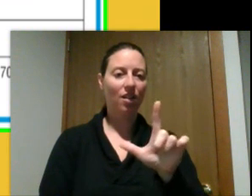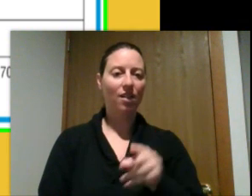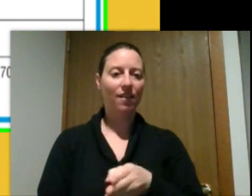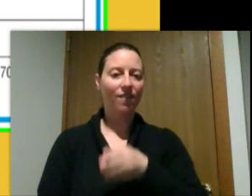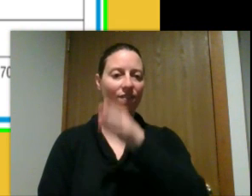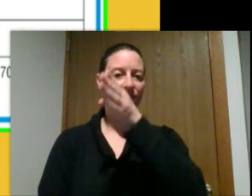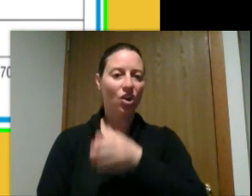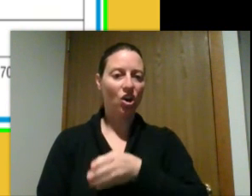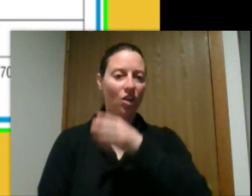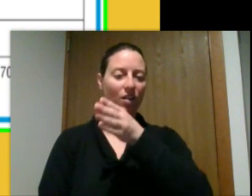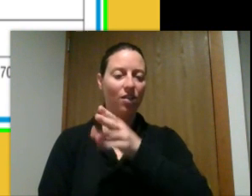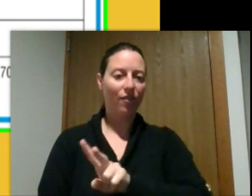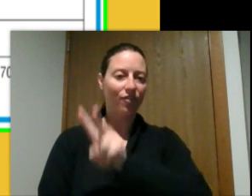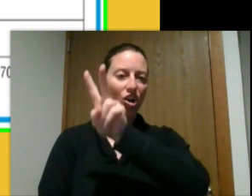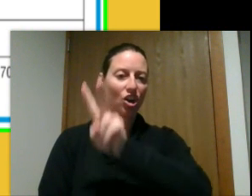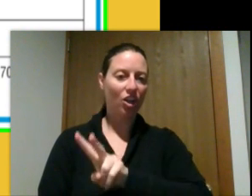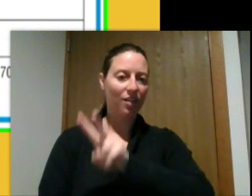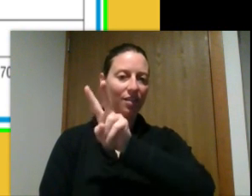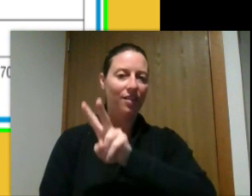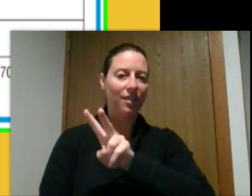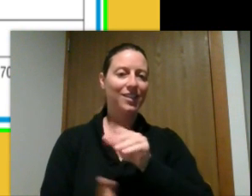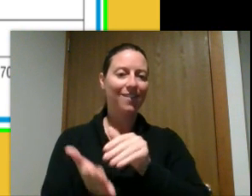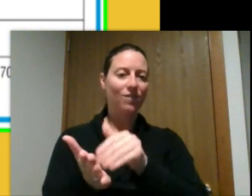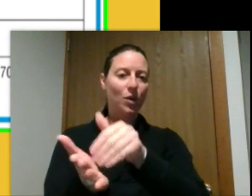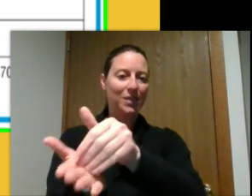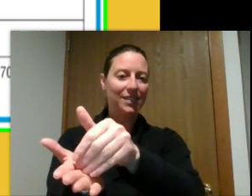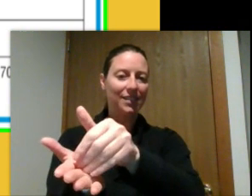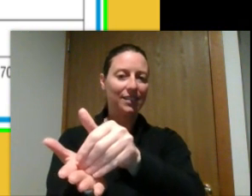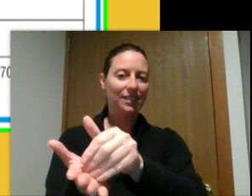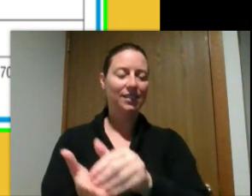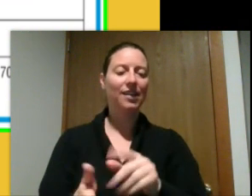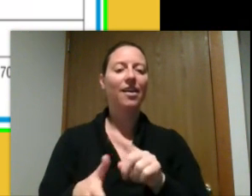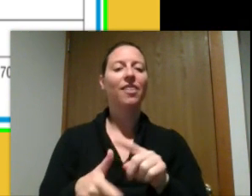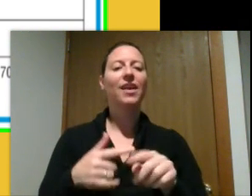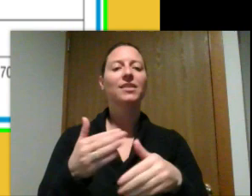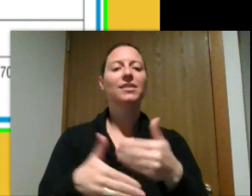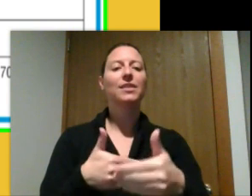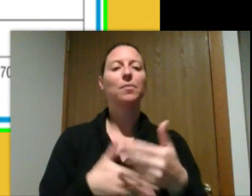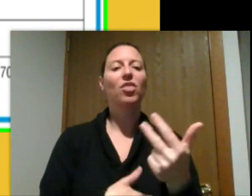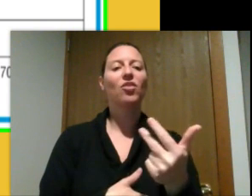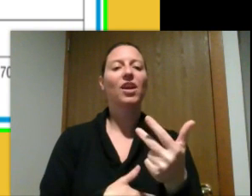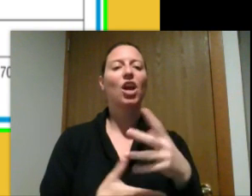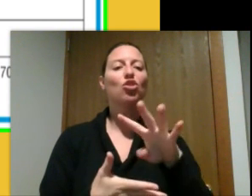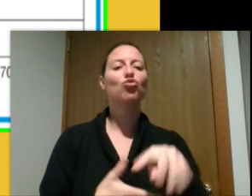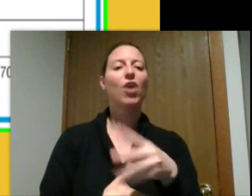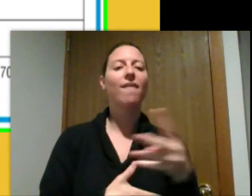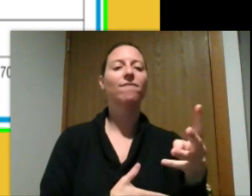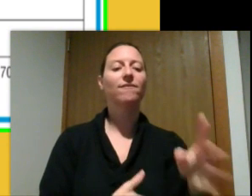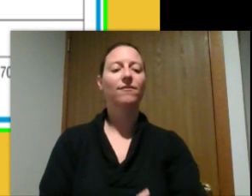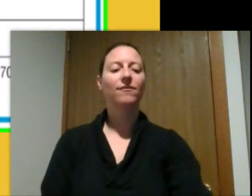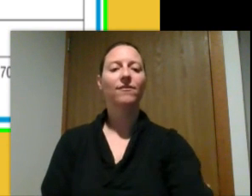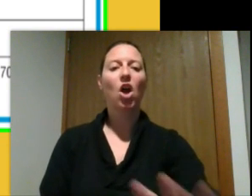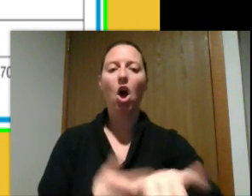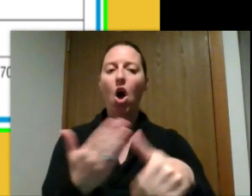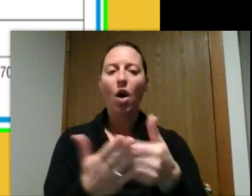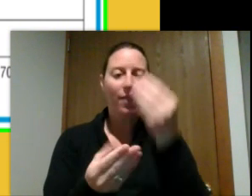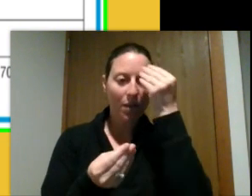the frequency. And then step 3 is to graph. Once you've collected all your information.